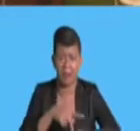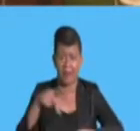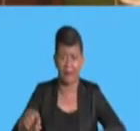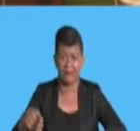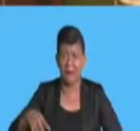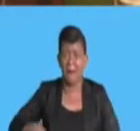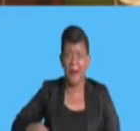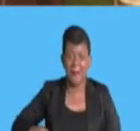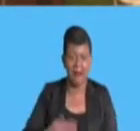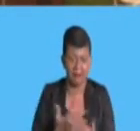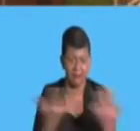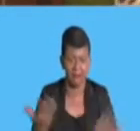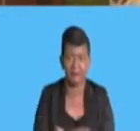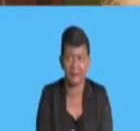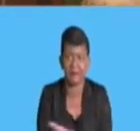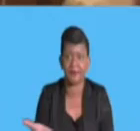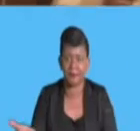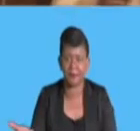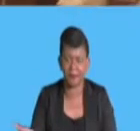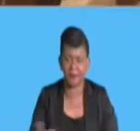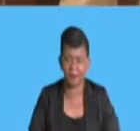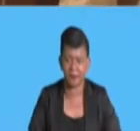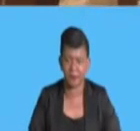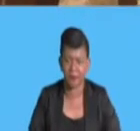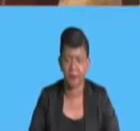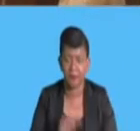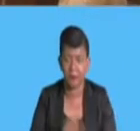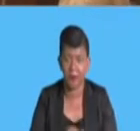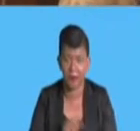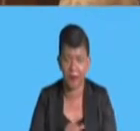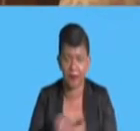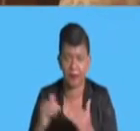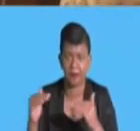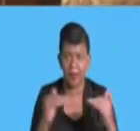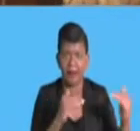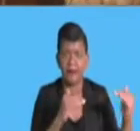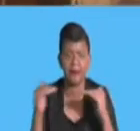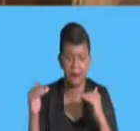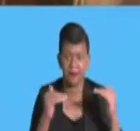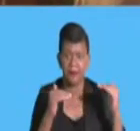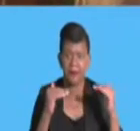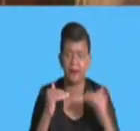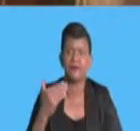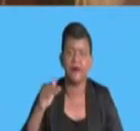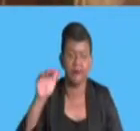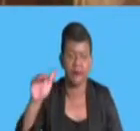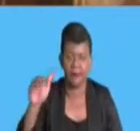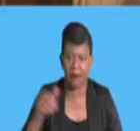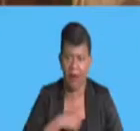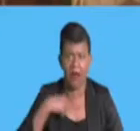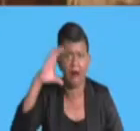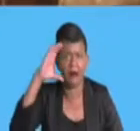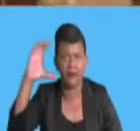genuine equality of opportunity, genuine reconciliation, and genuine forethought for the future of our country. These